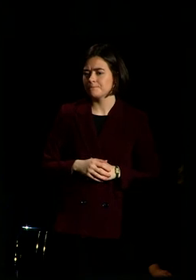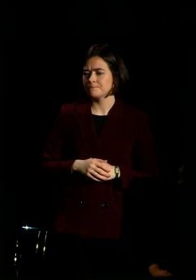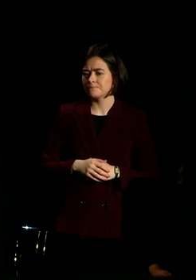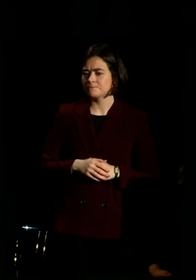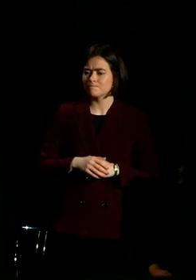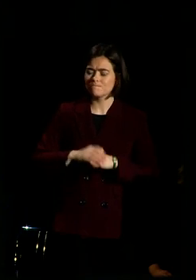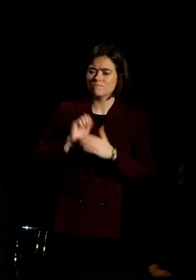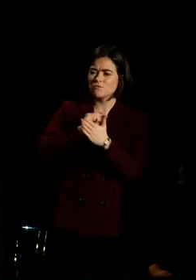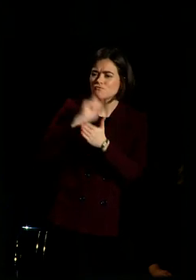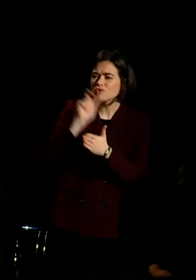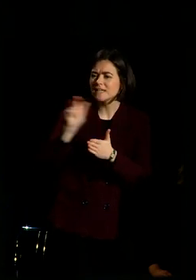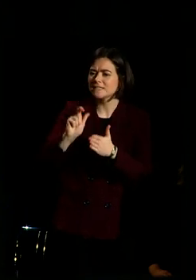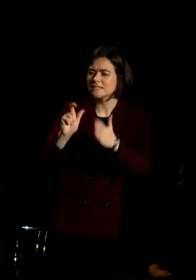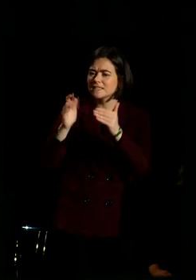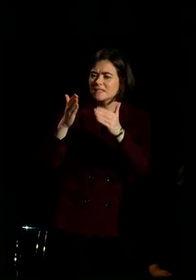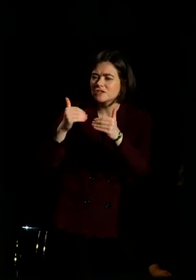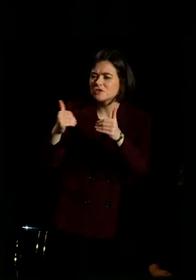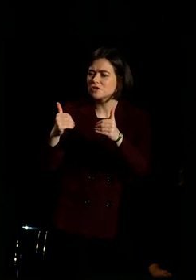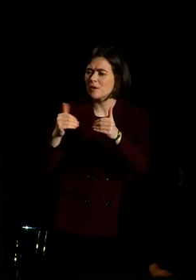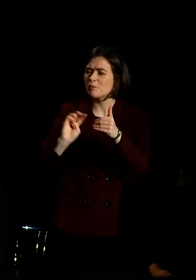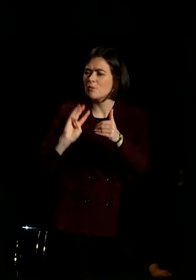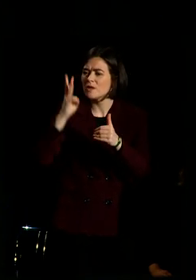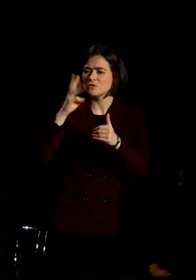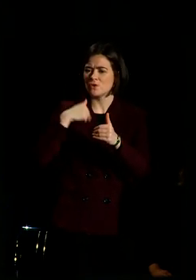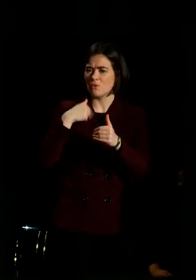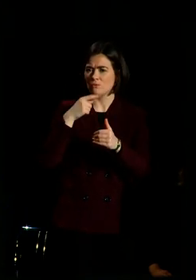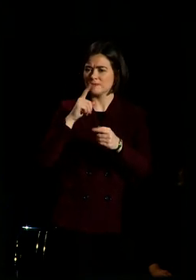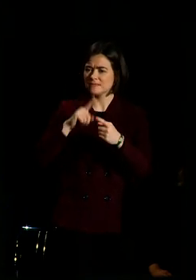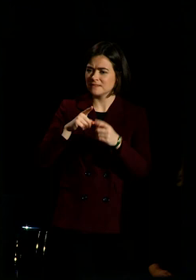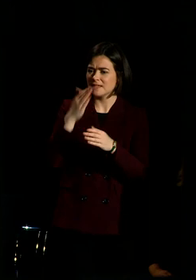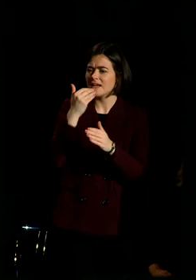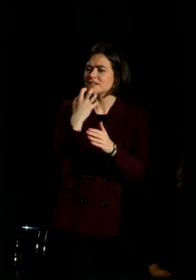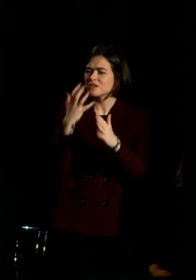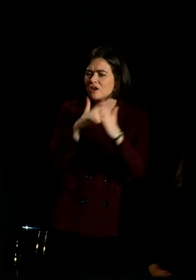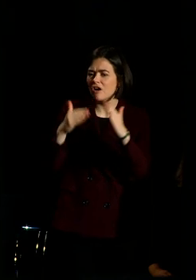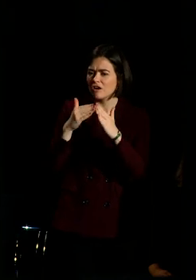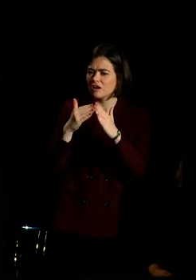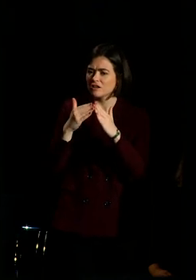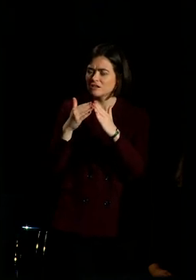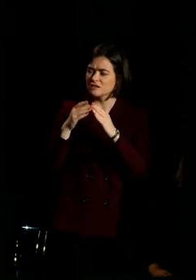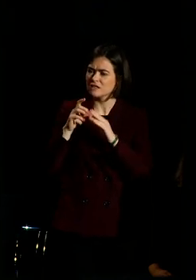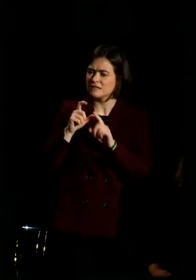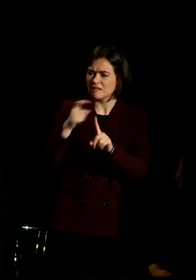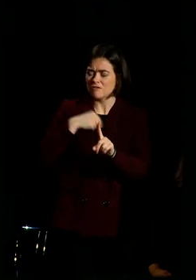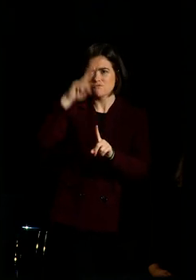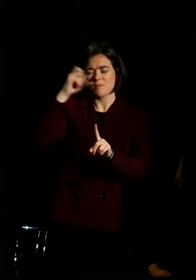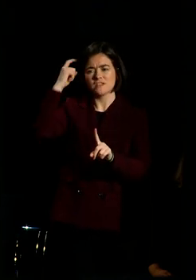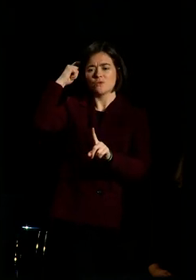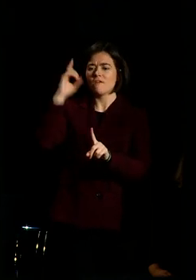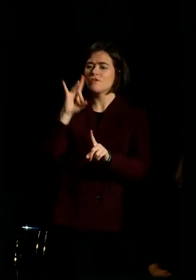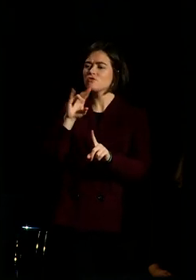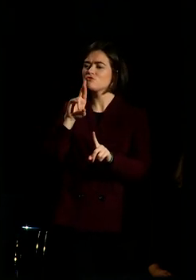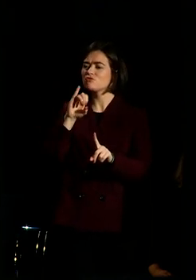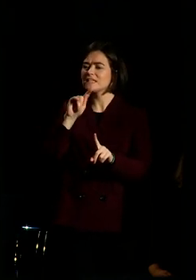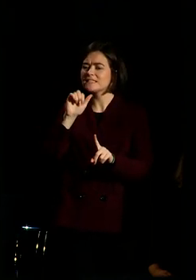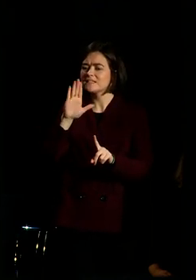Daubings on shop windows and synagogues are all too reminiscent of Kristallnacht, that left property belonging to Jews